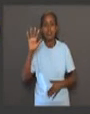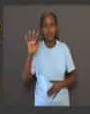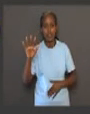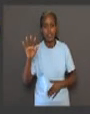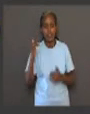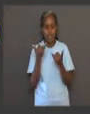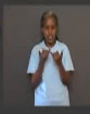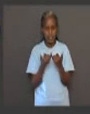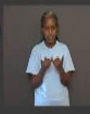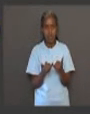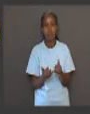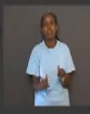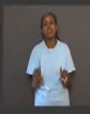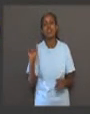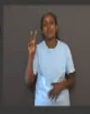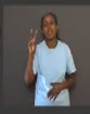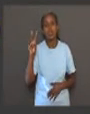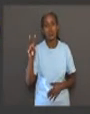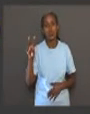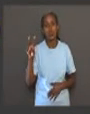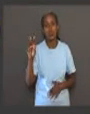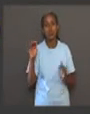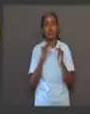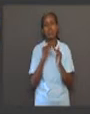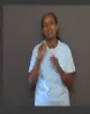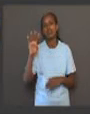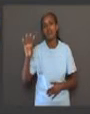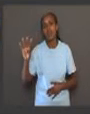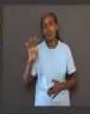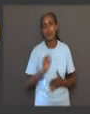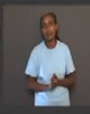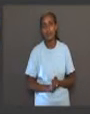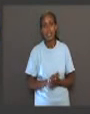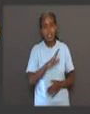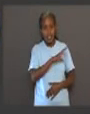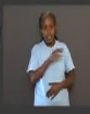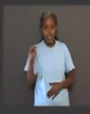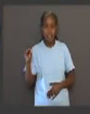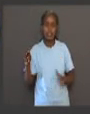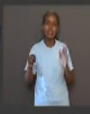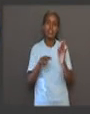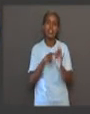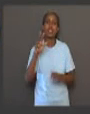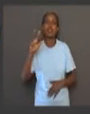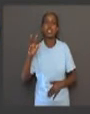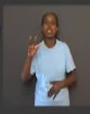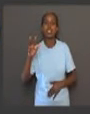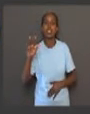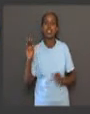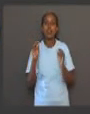5 divided by 2 is 4. And negative